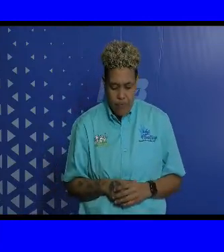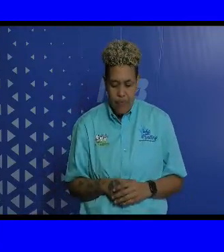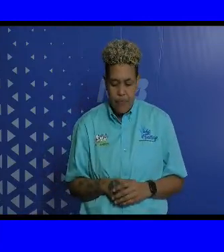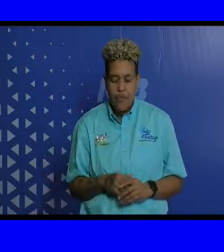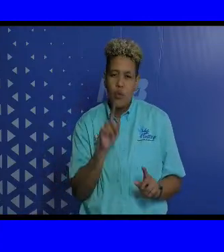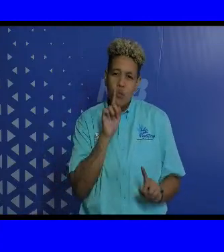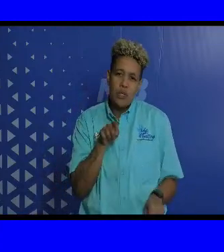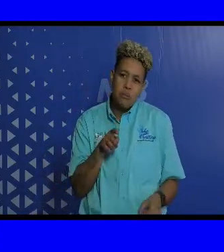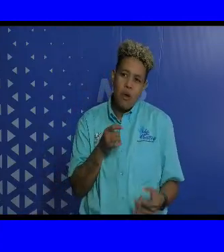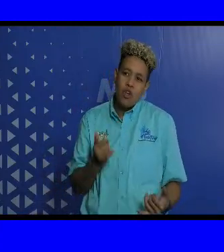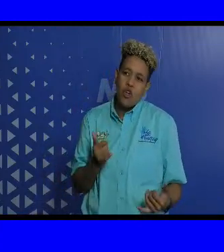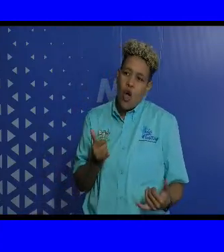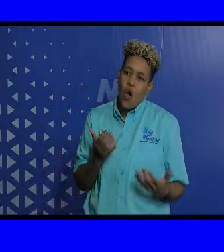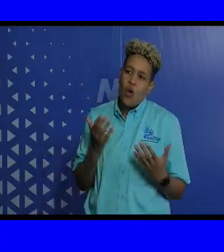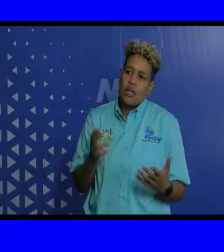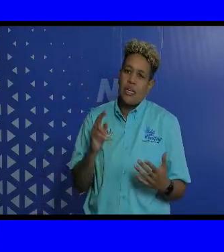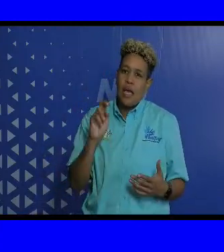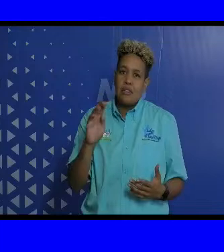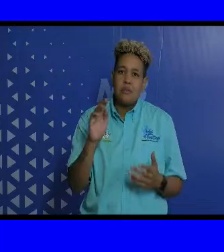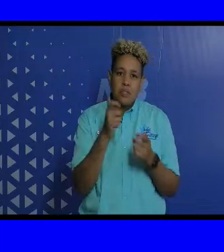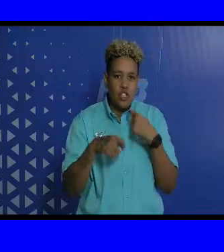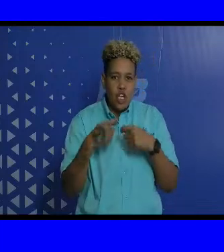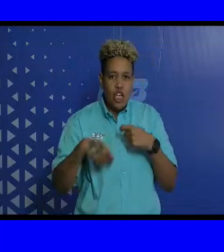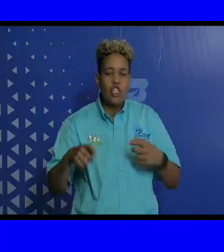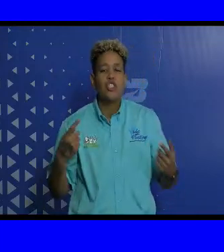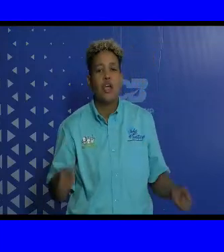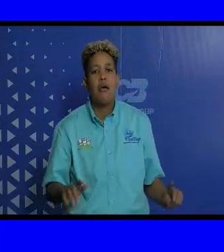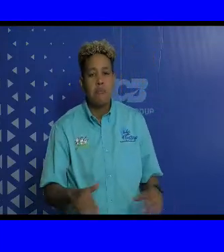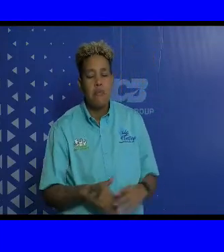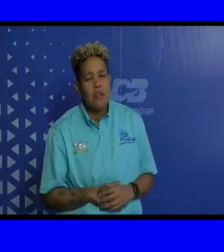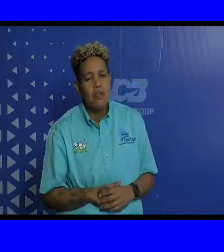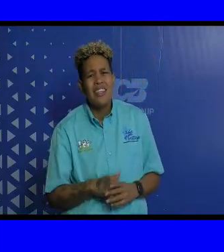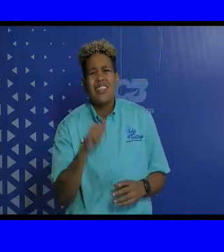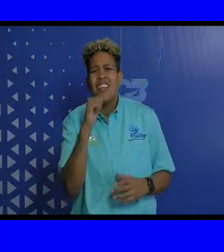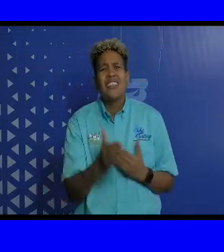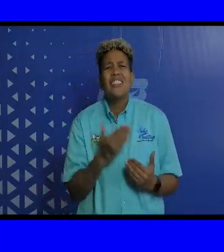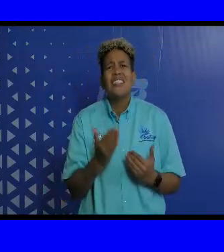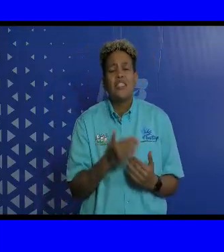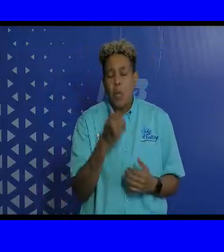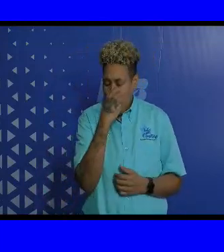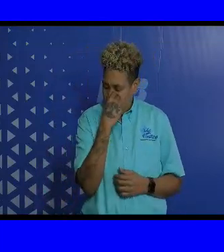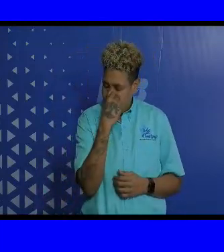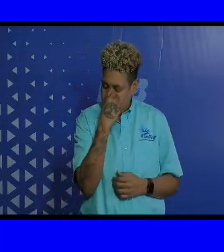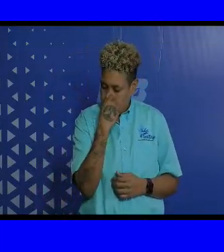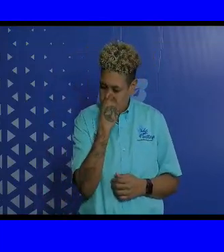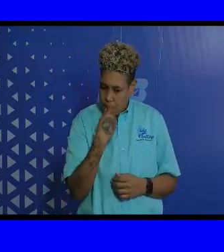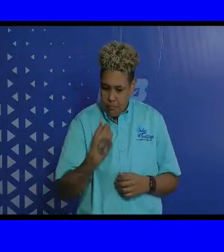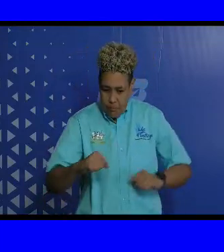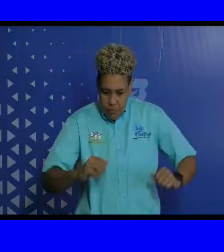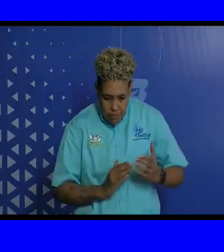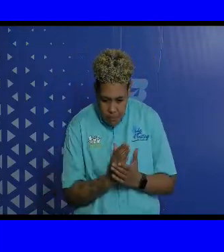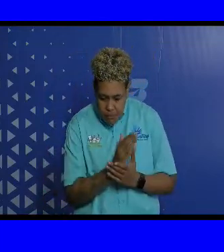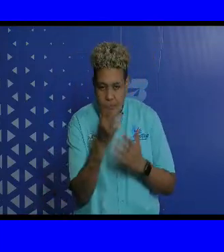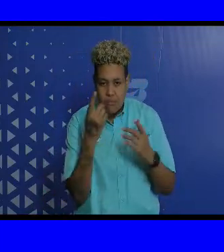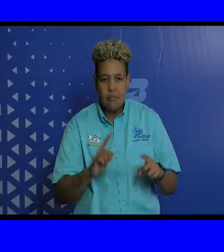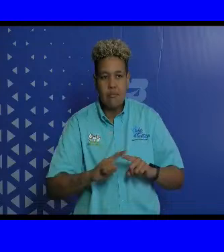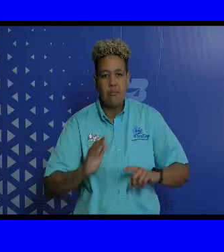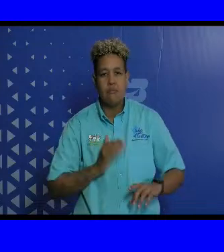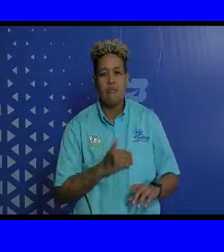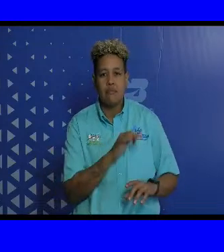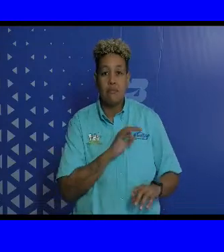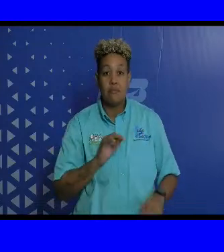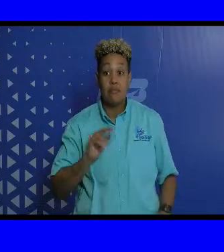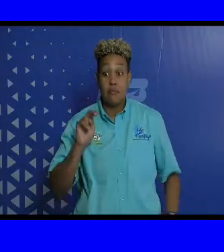has responded to this reset. It's not easy to be resilient, but our